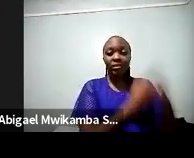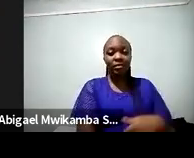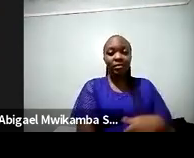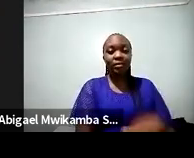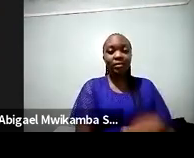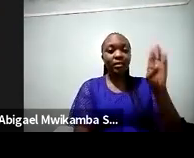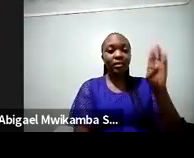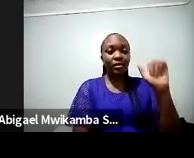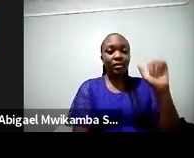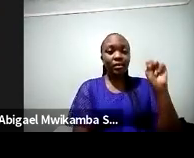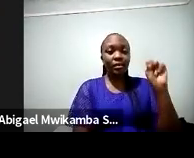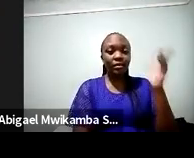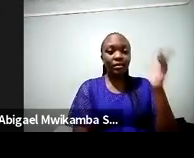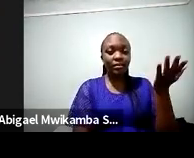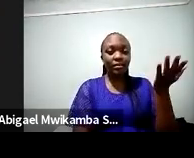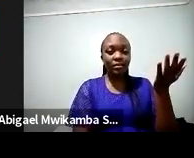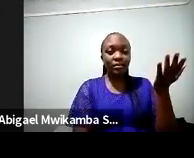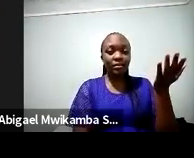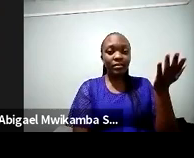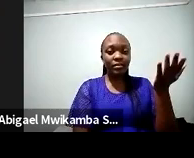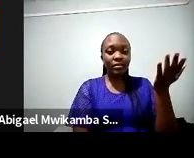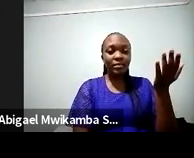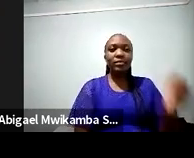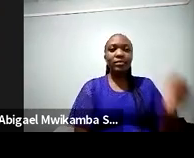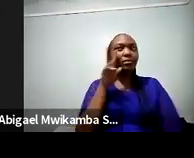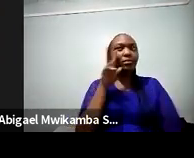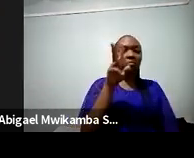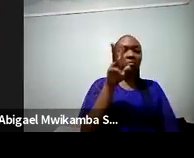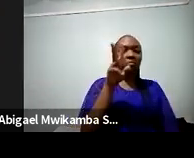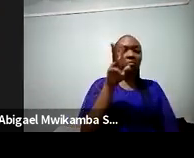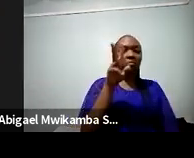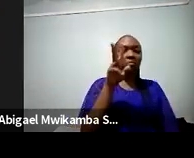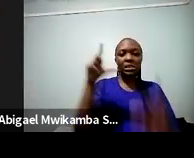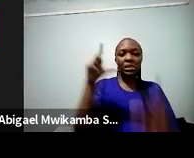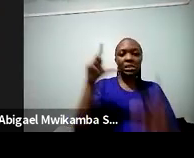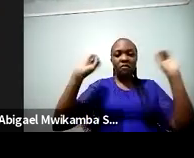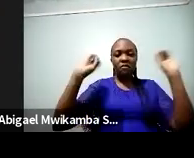Actually, I can't see the slide that you're presenting. I can only see the one that has got